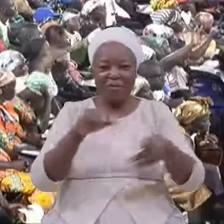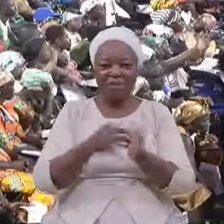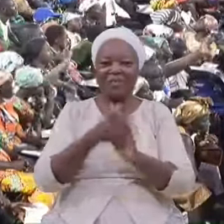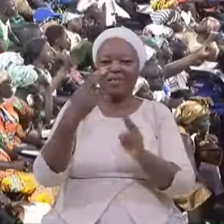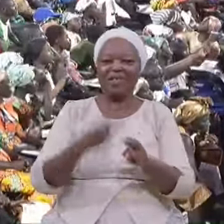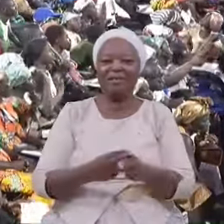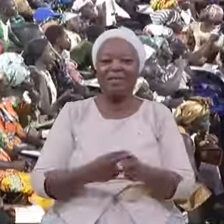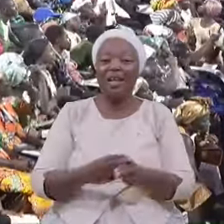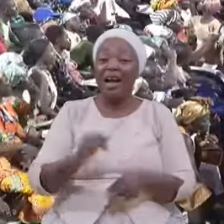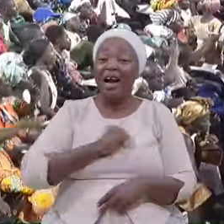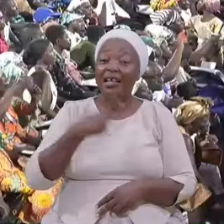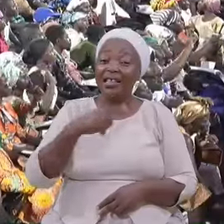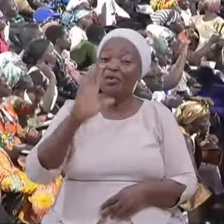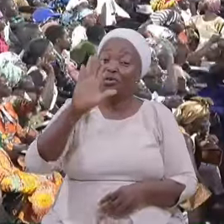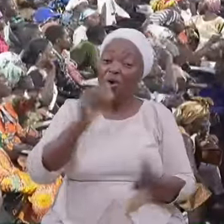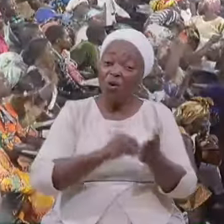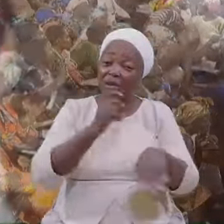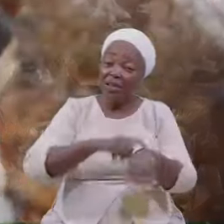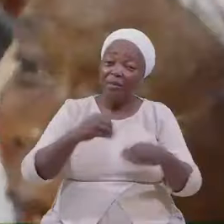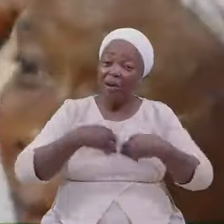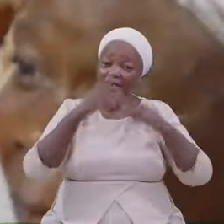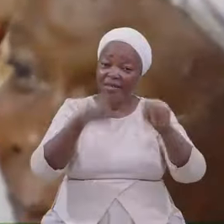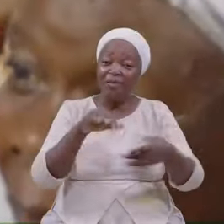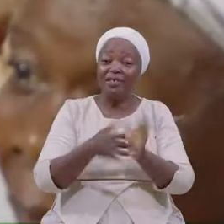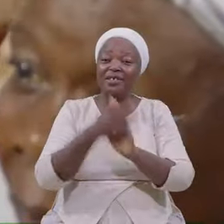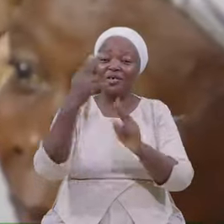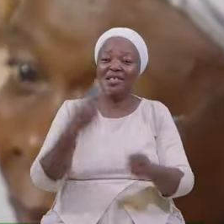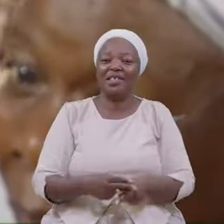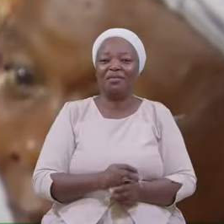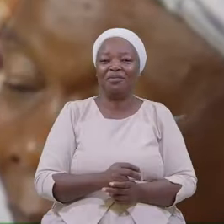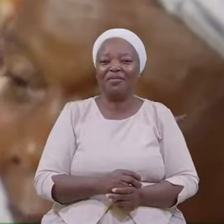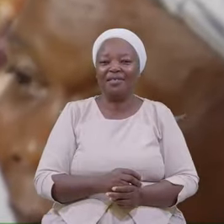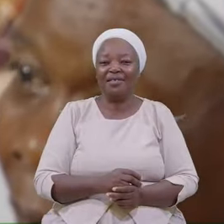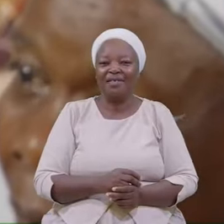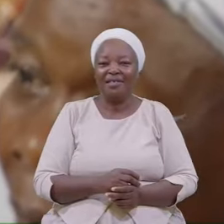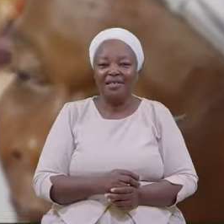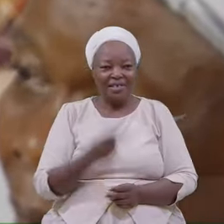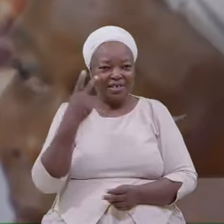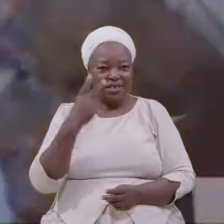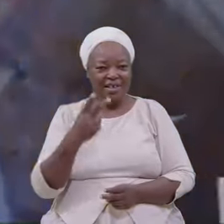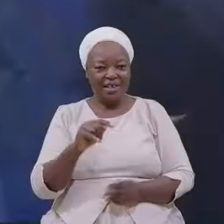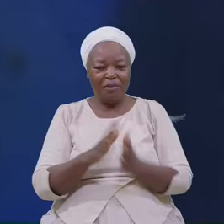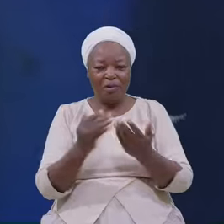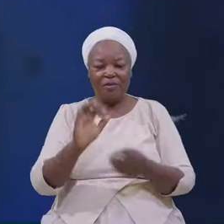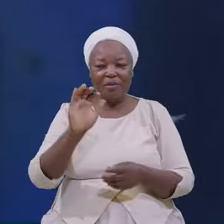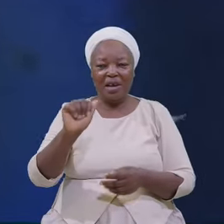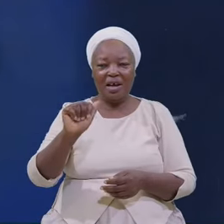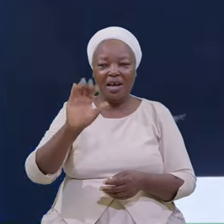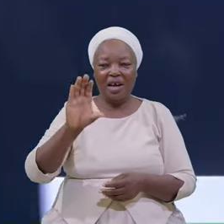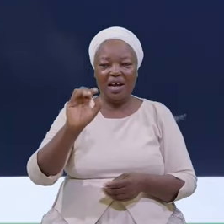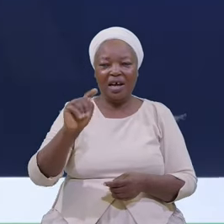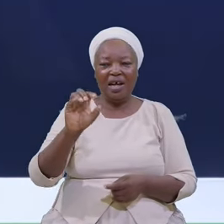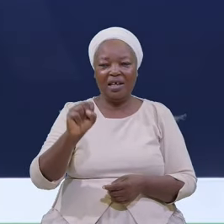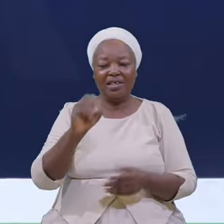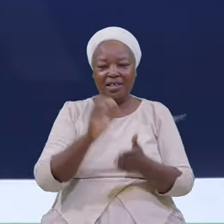I said, your own time has come. Votre heure sonne. Look at Acts chapter 14.